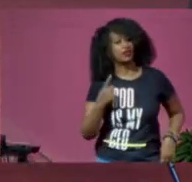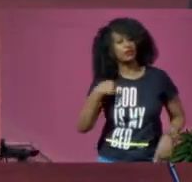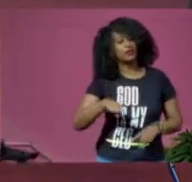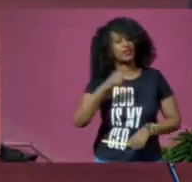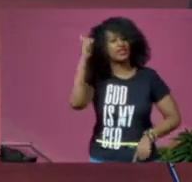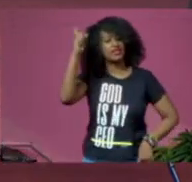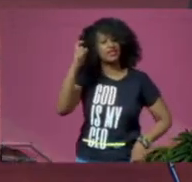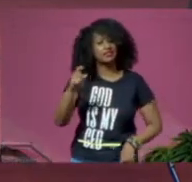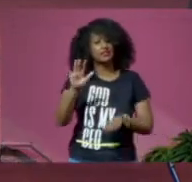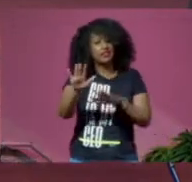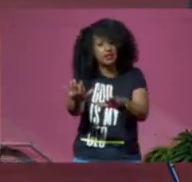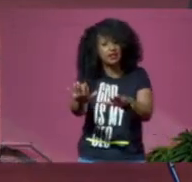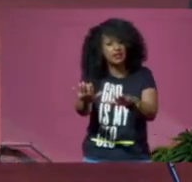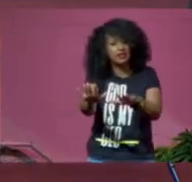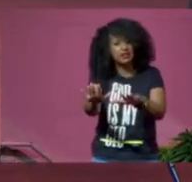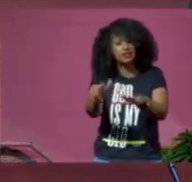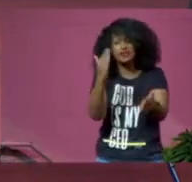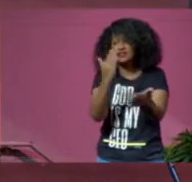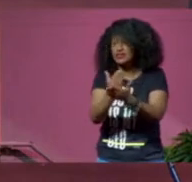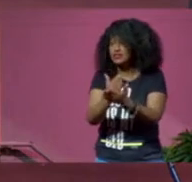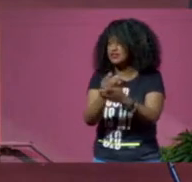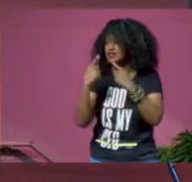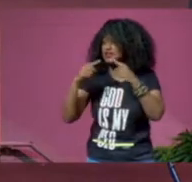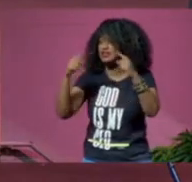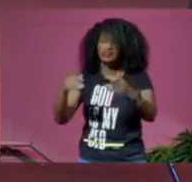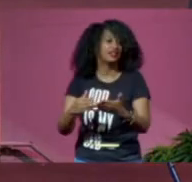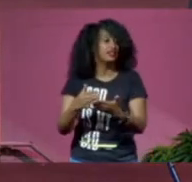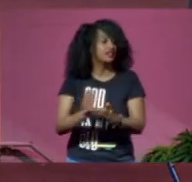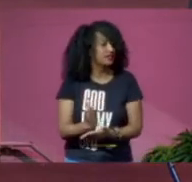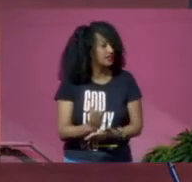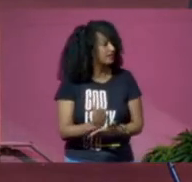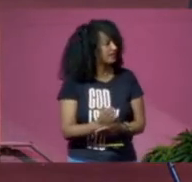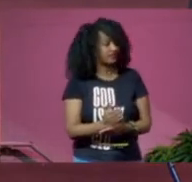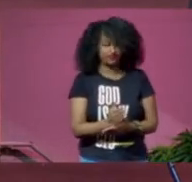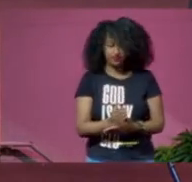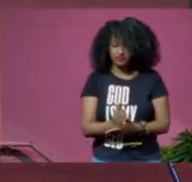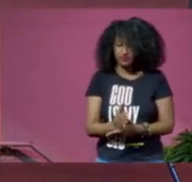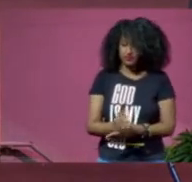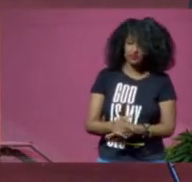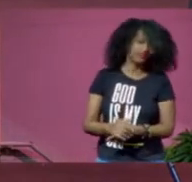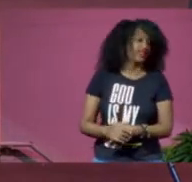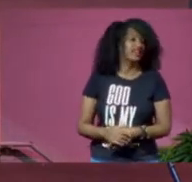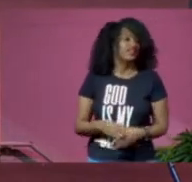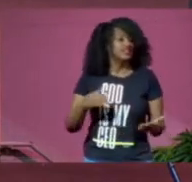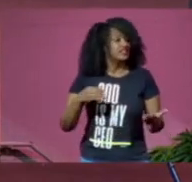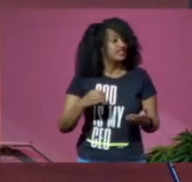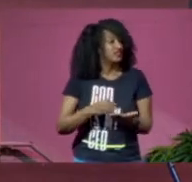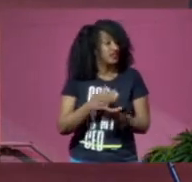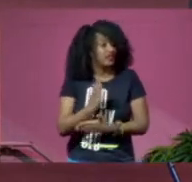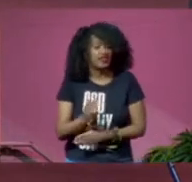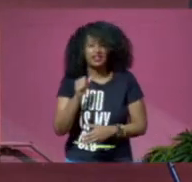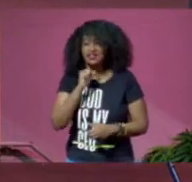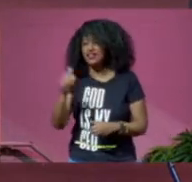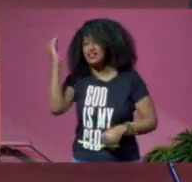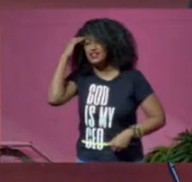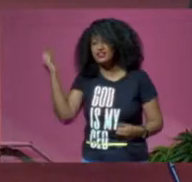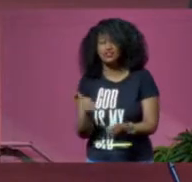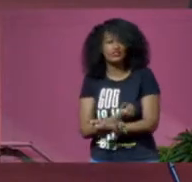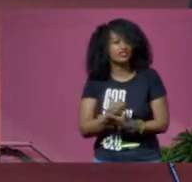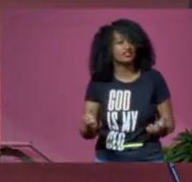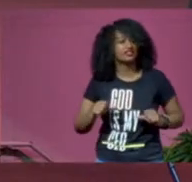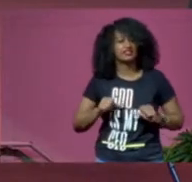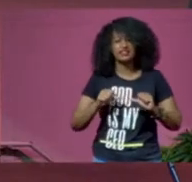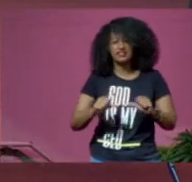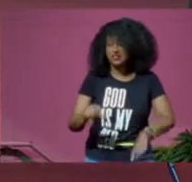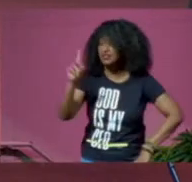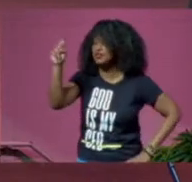right here so that I can tell some young person it's okay to not know everything. It's okay to still have to ask questions